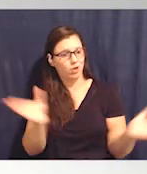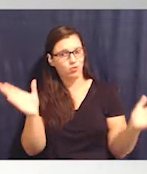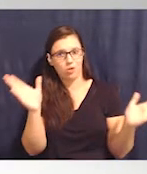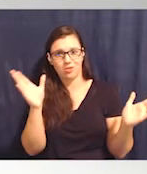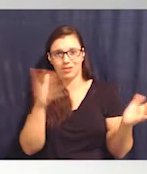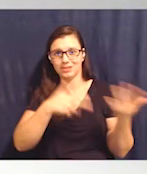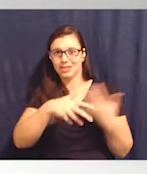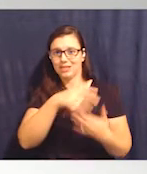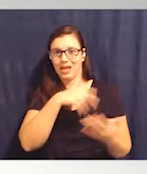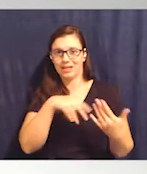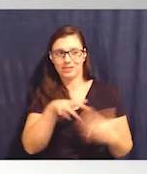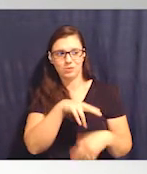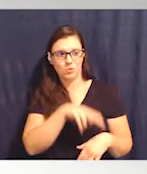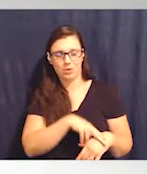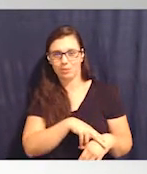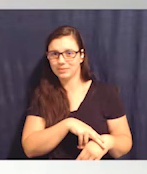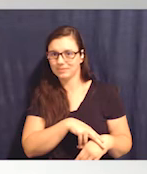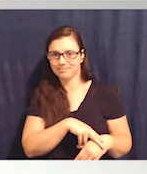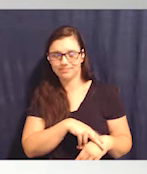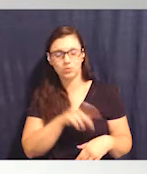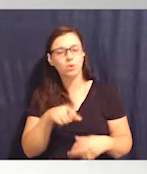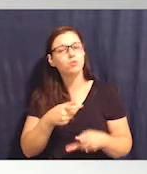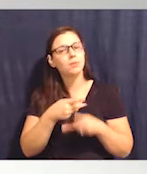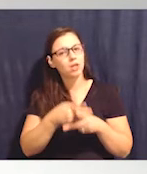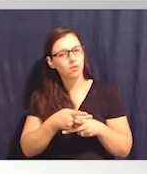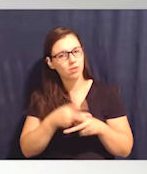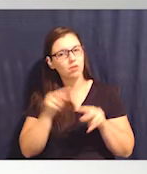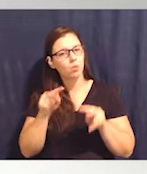we have to be careful and watch for.